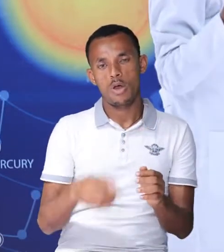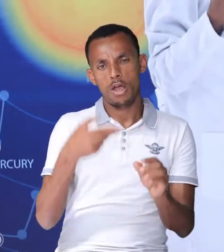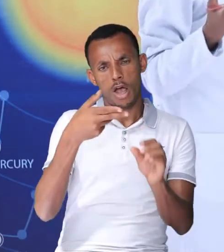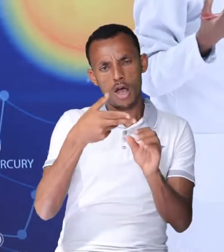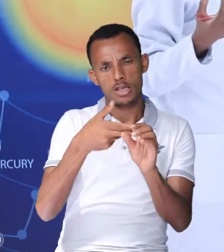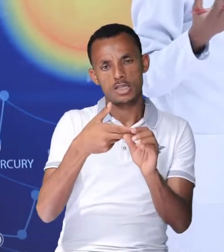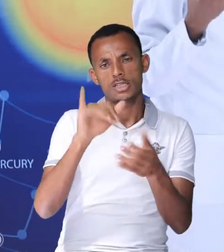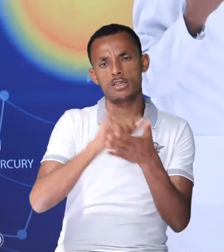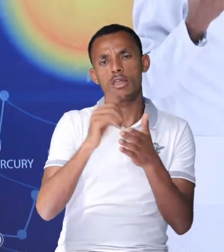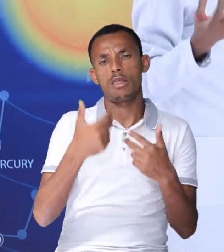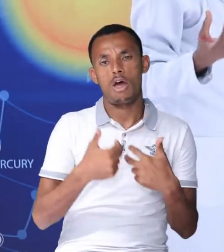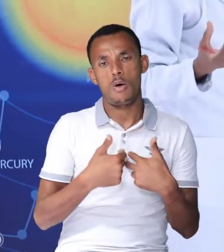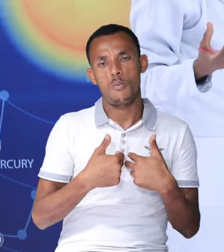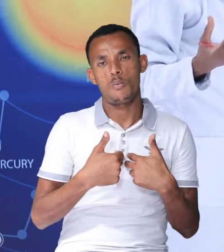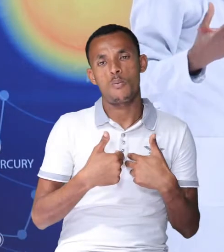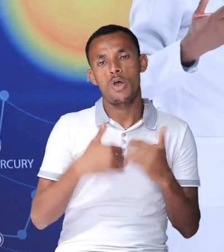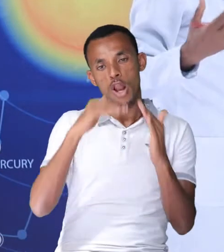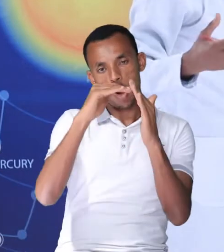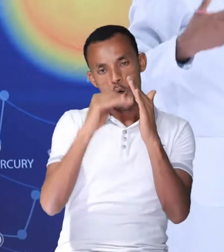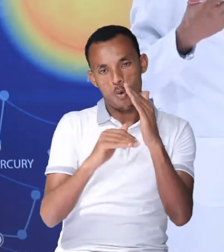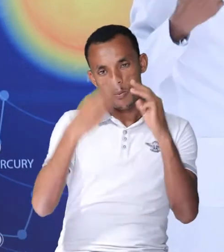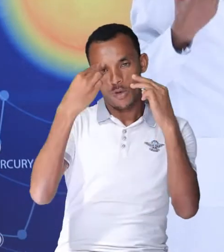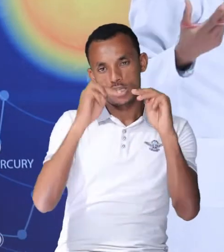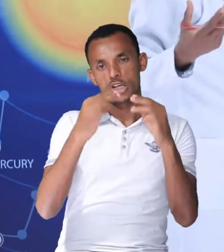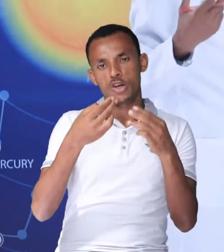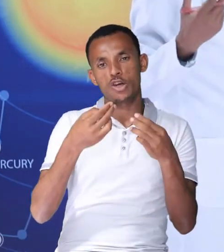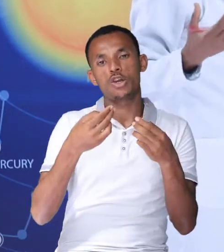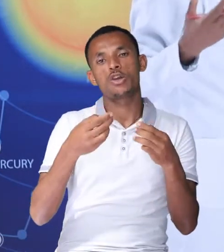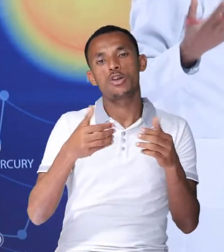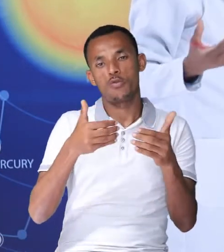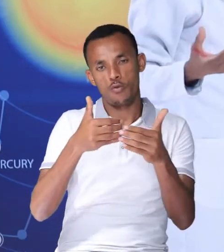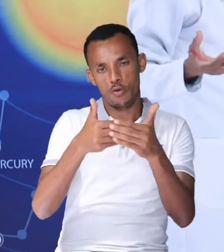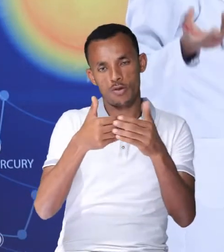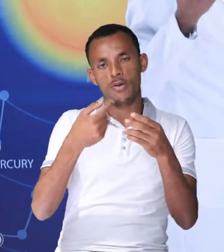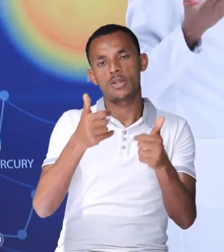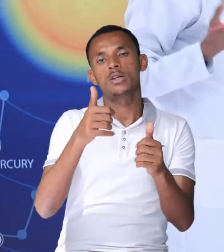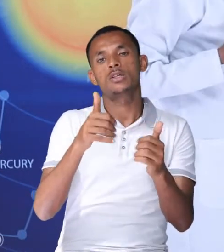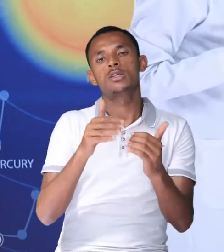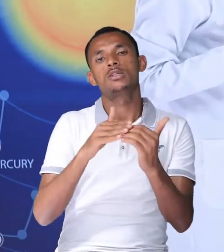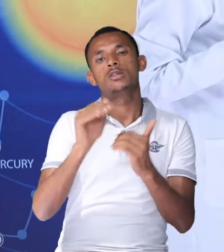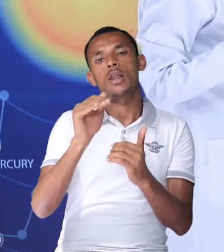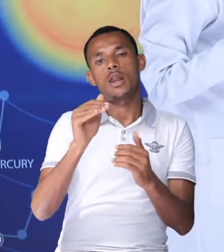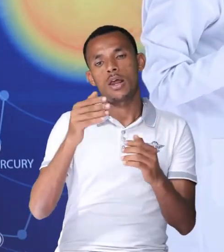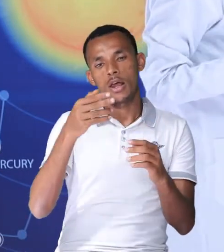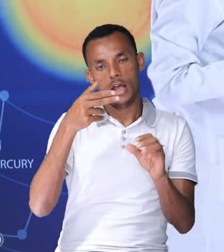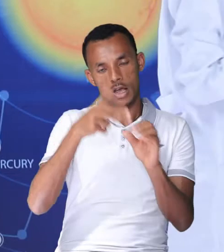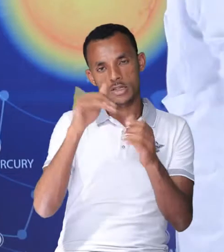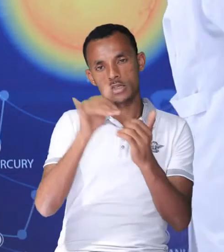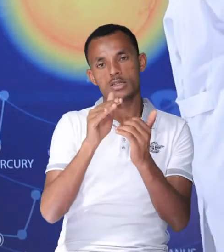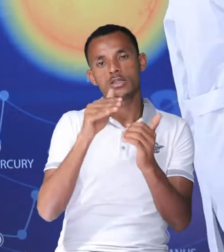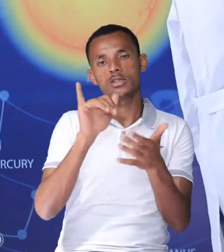gases that have low mass diffuse faster than gases that have higher mass. Due to